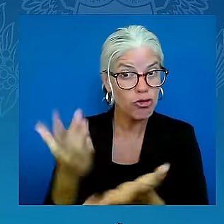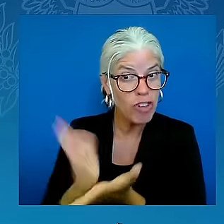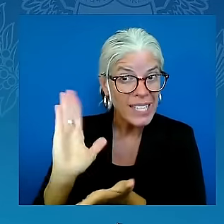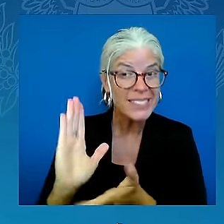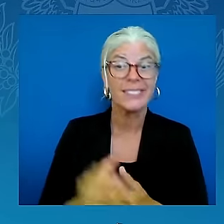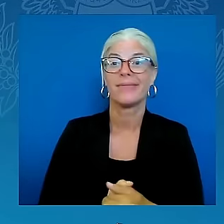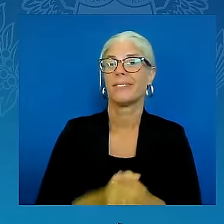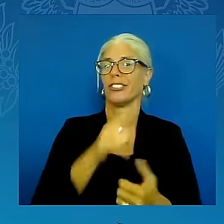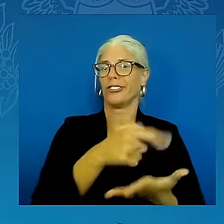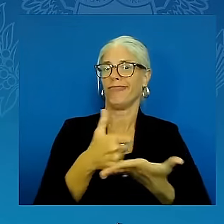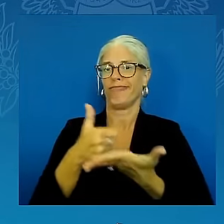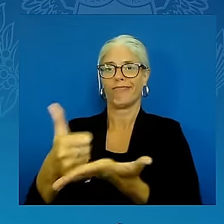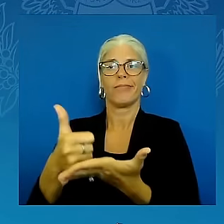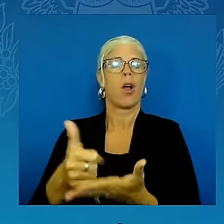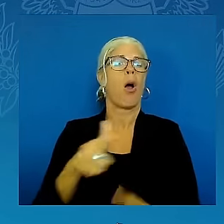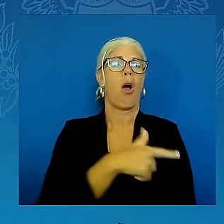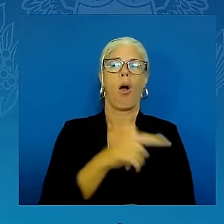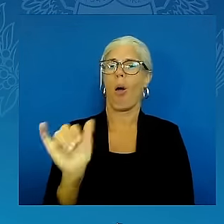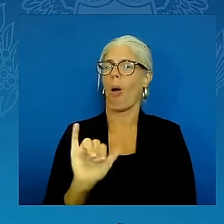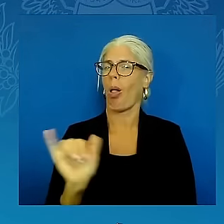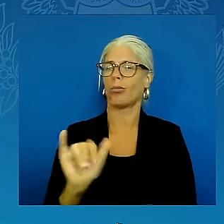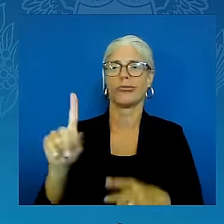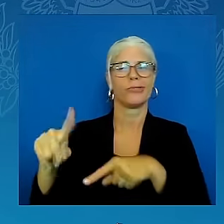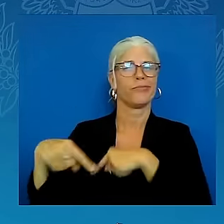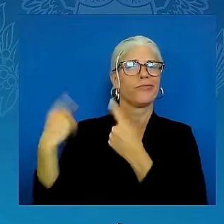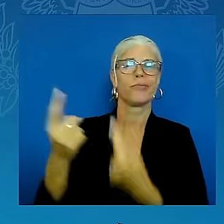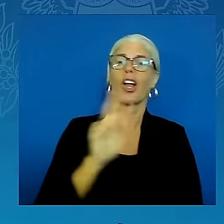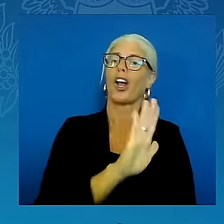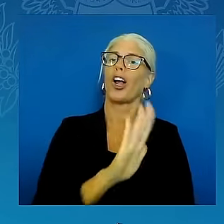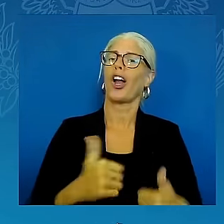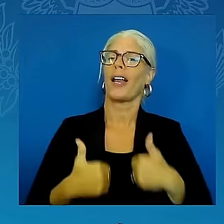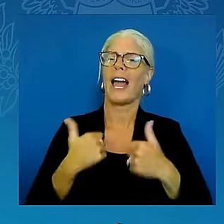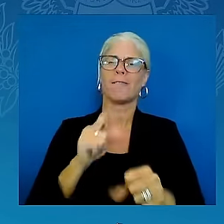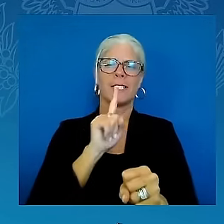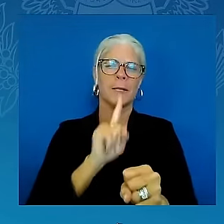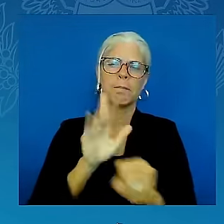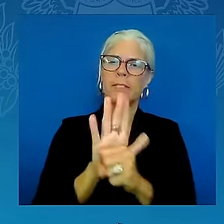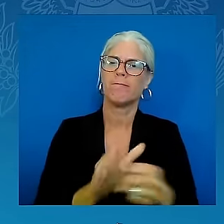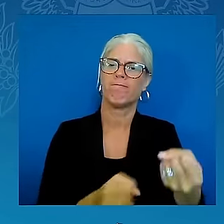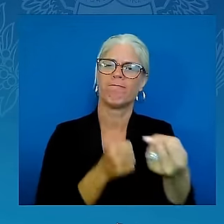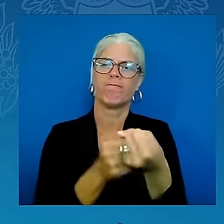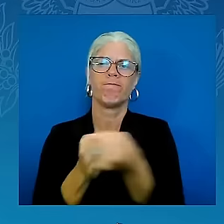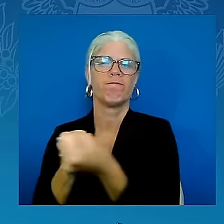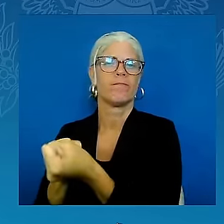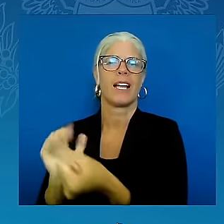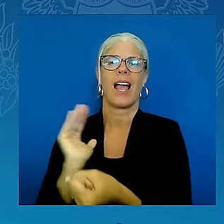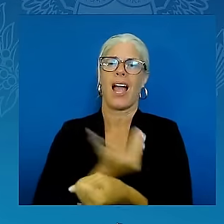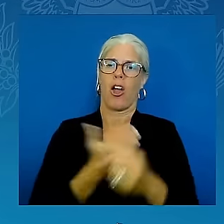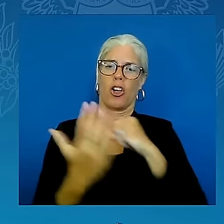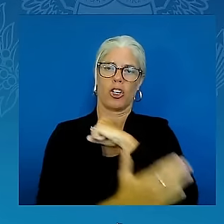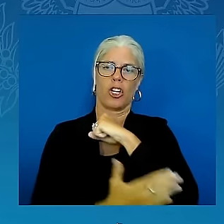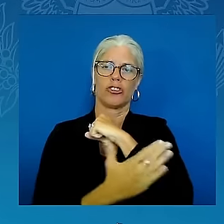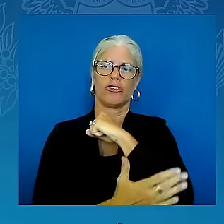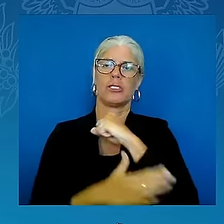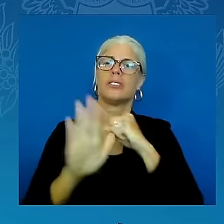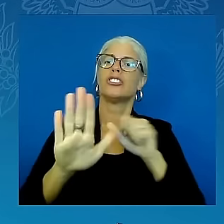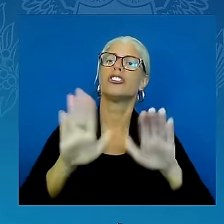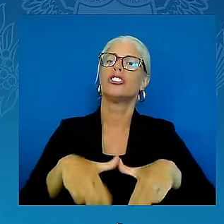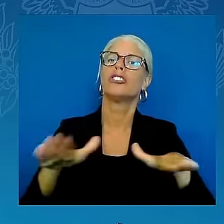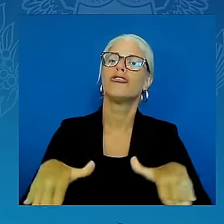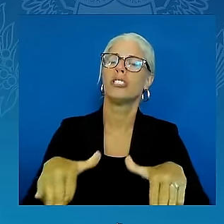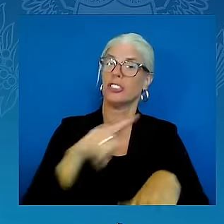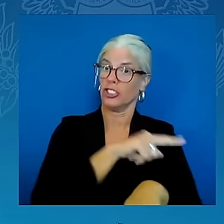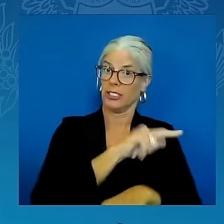who believed deeply that America's true and full history must be acknowledged and honored, it was